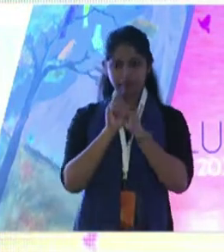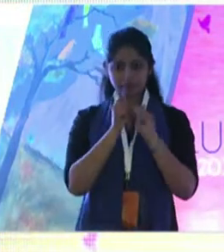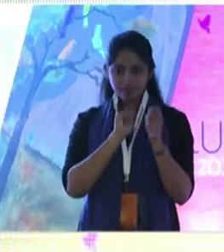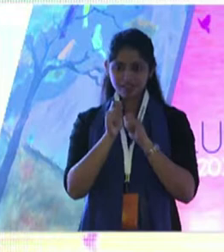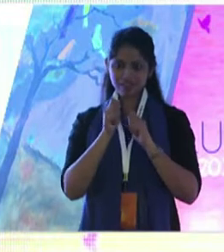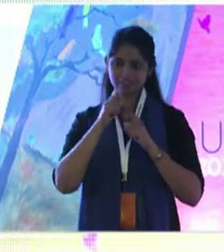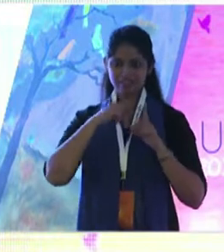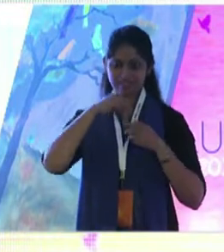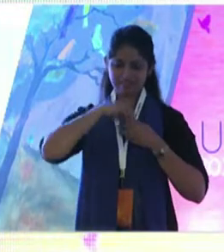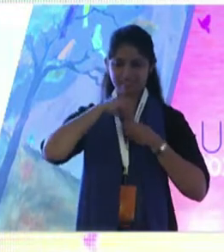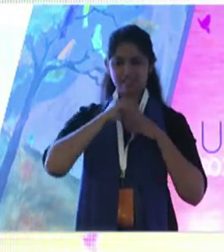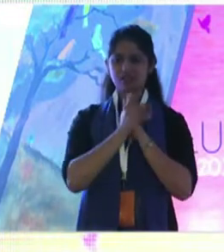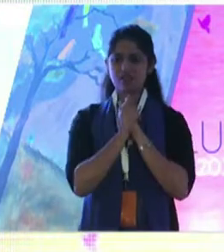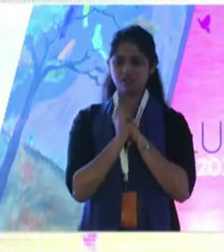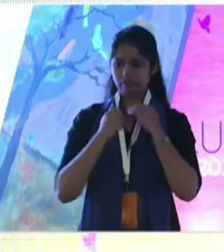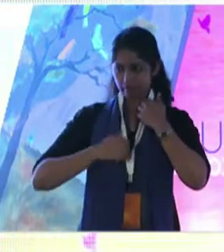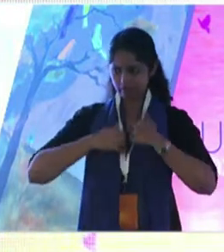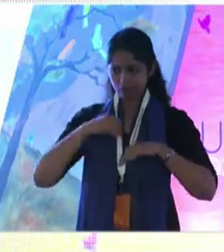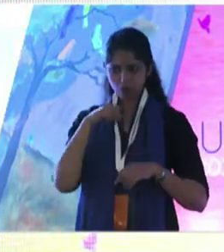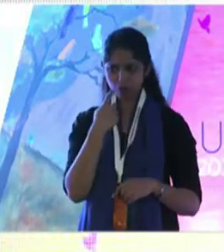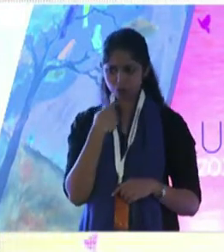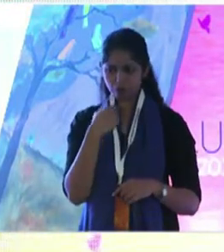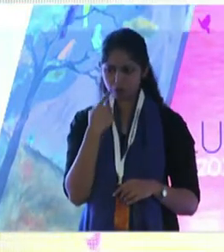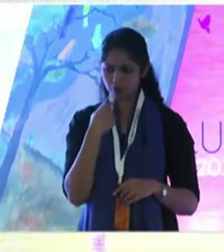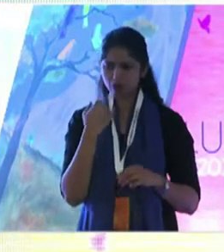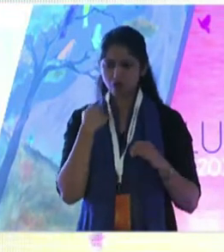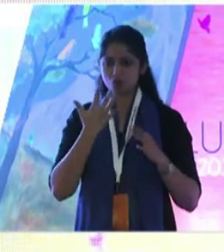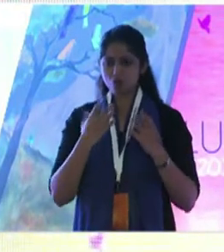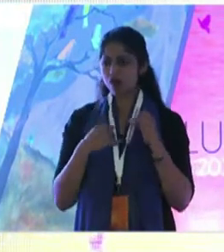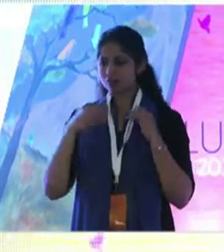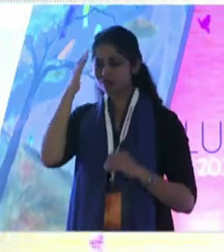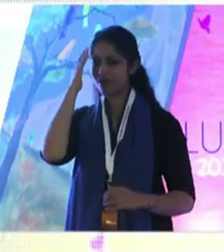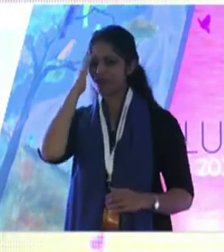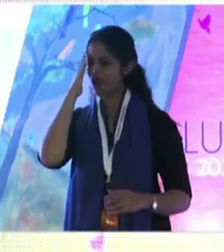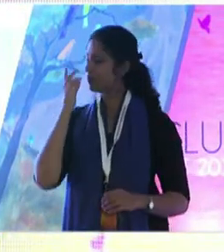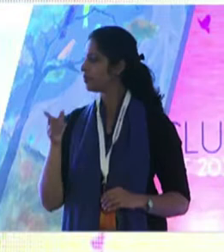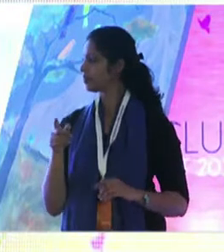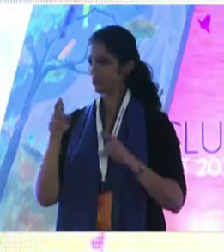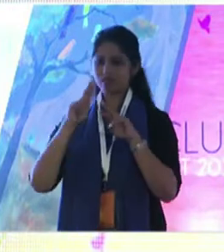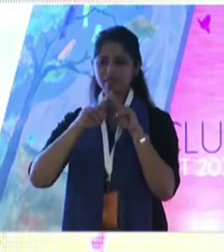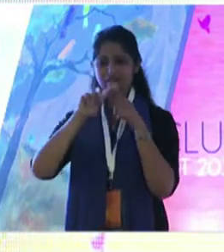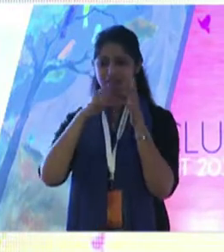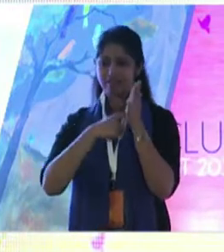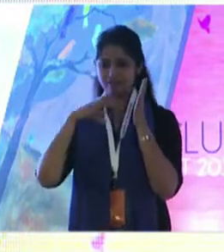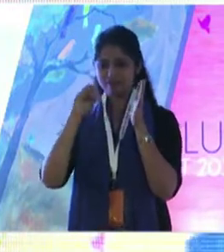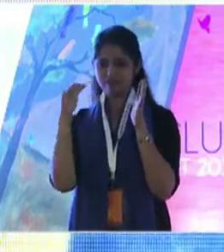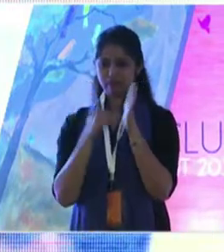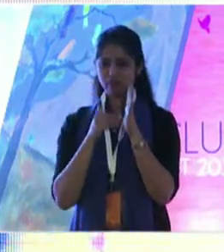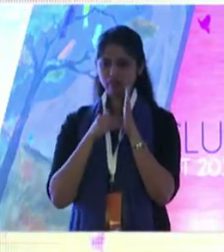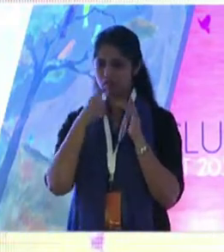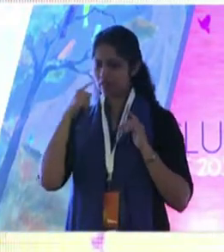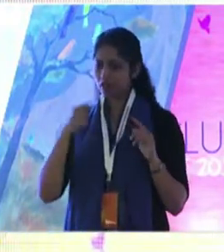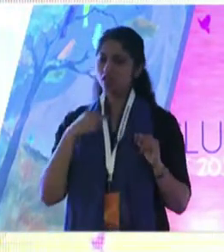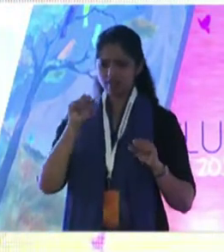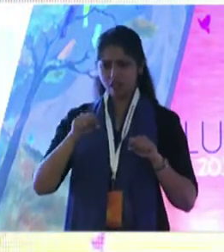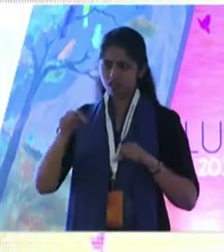had this great curiosity about things, and Firoz's passion kind of catalyzed me into